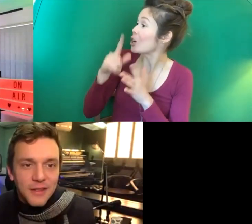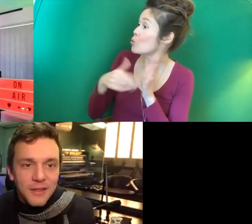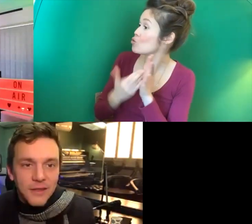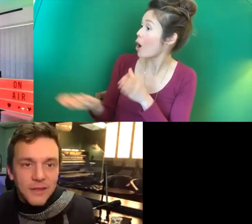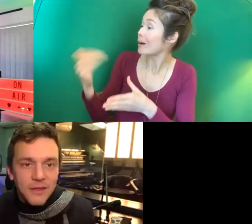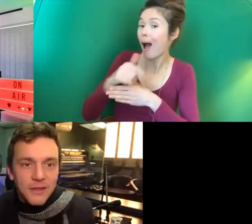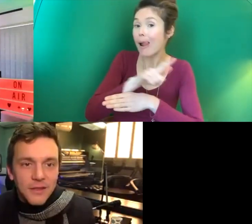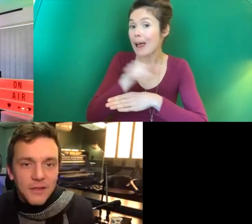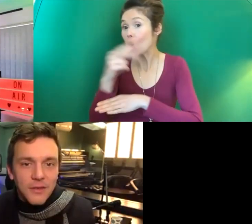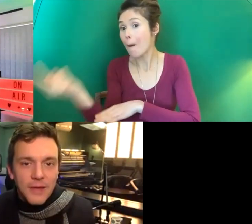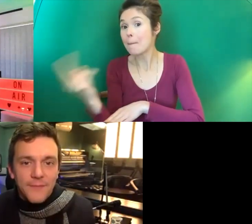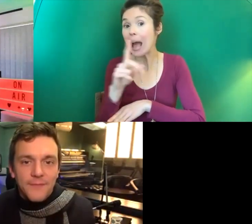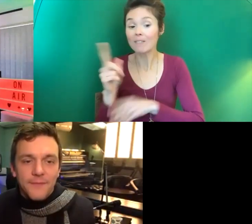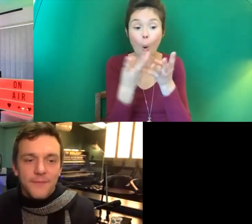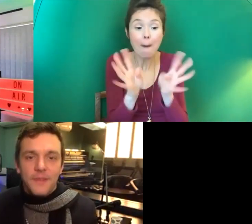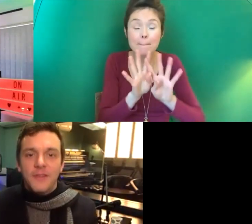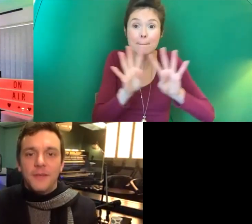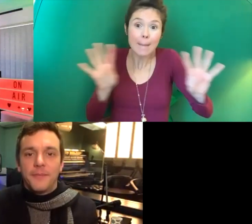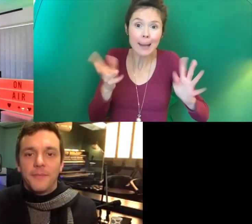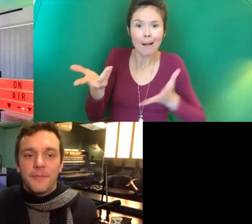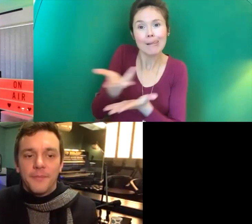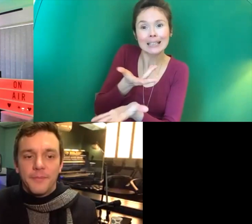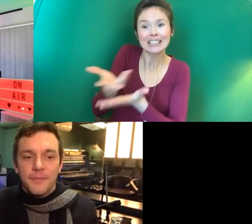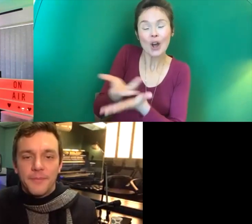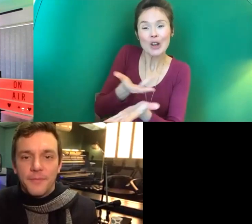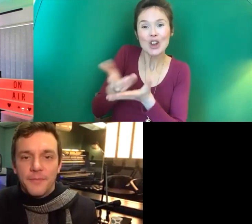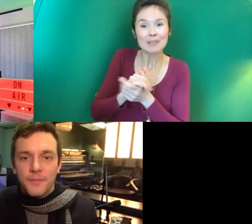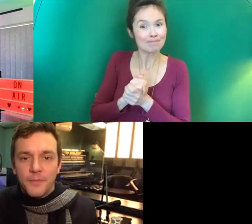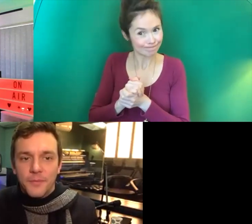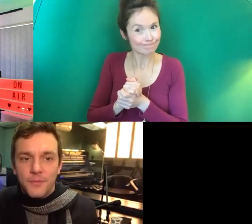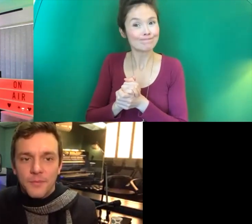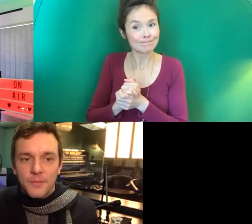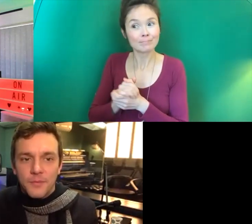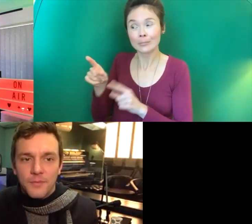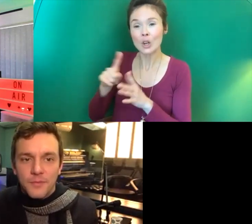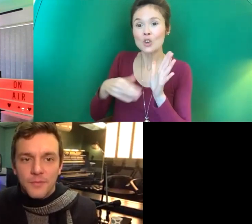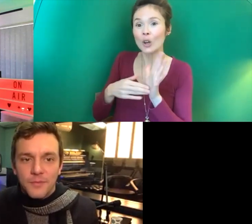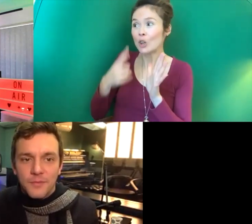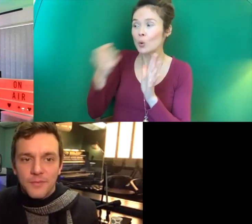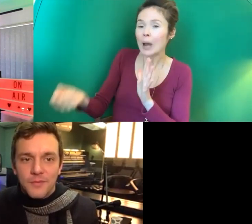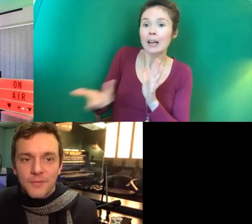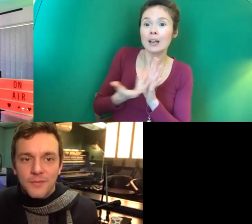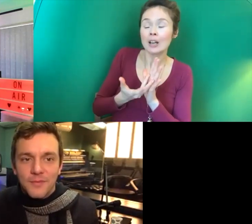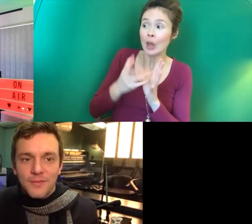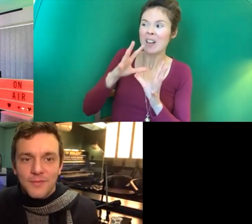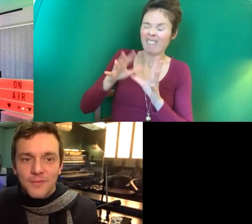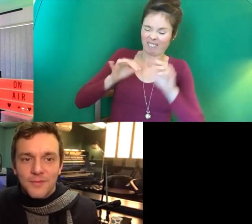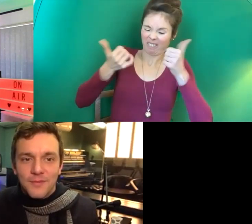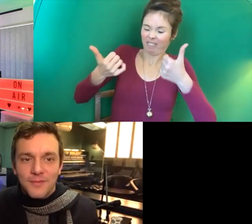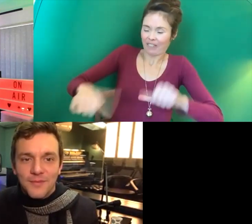little bit later in the panel. And you can give us your closing thoughts. Mrs. Doyle says